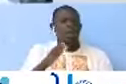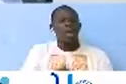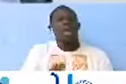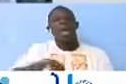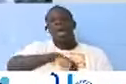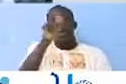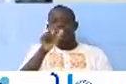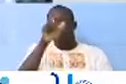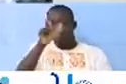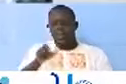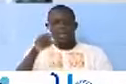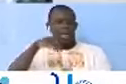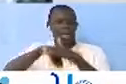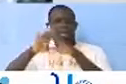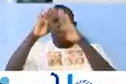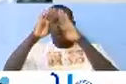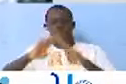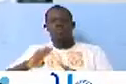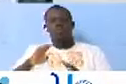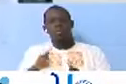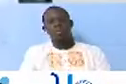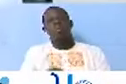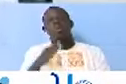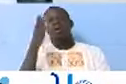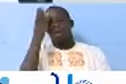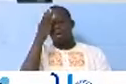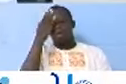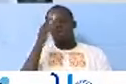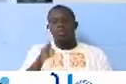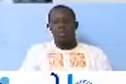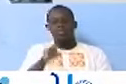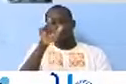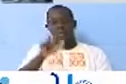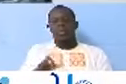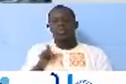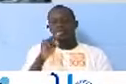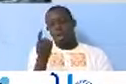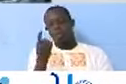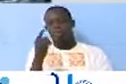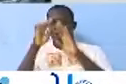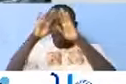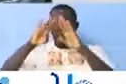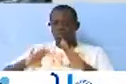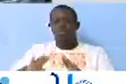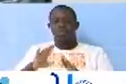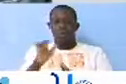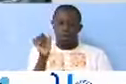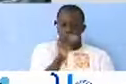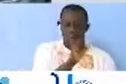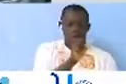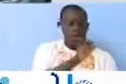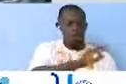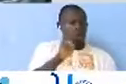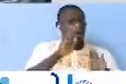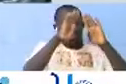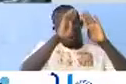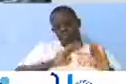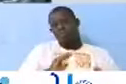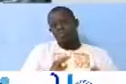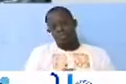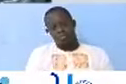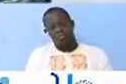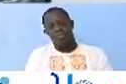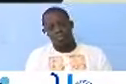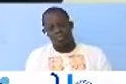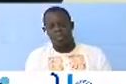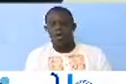tra bunkono. The one that is not inside the room. That was how I got to know that one was in the room and the other was